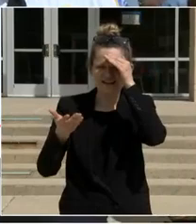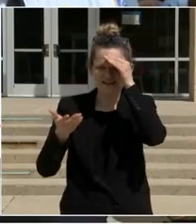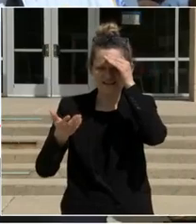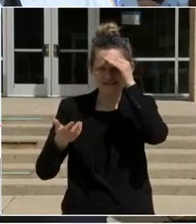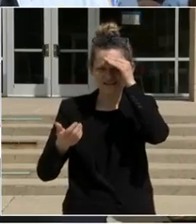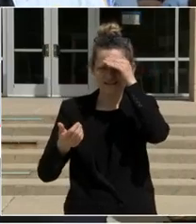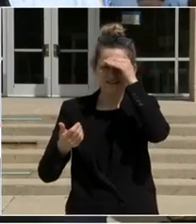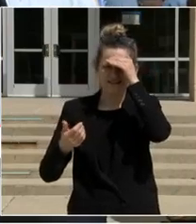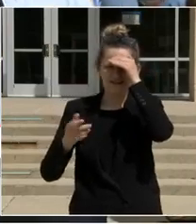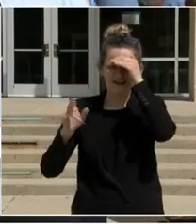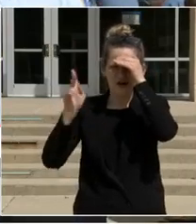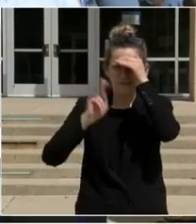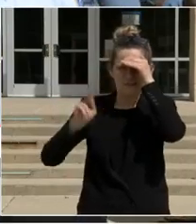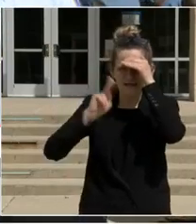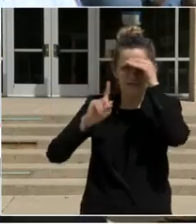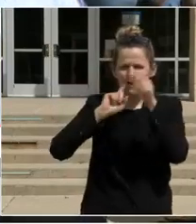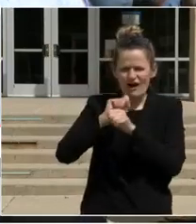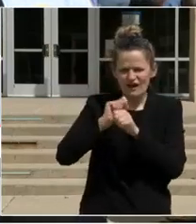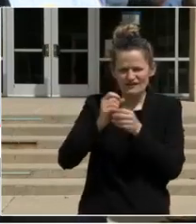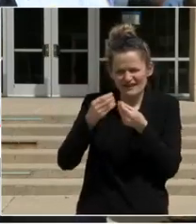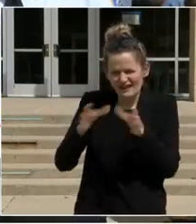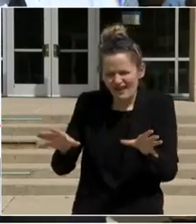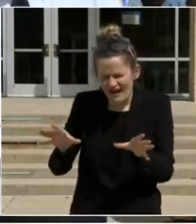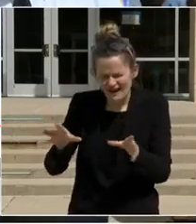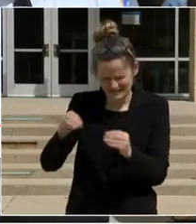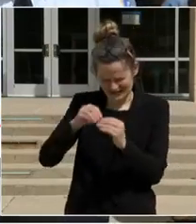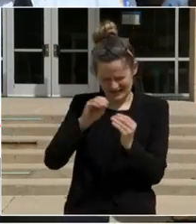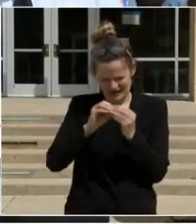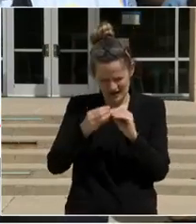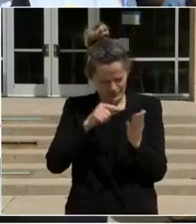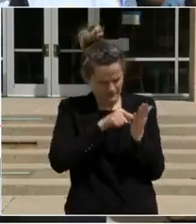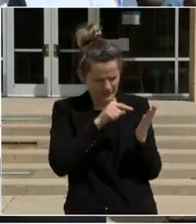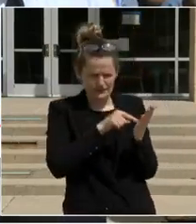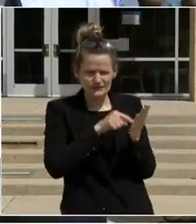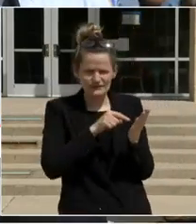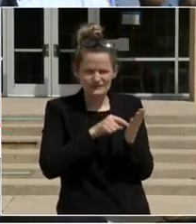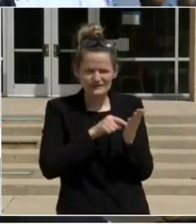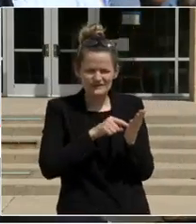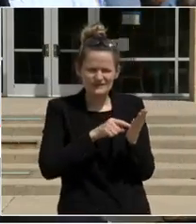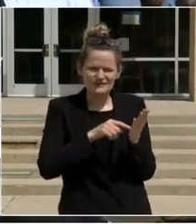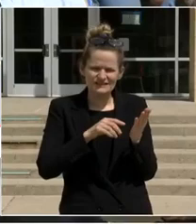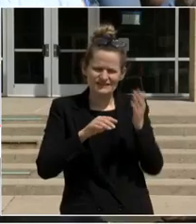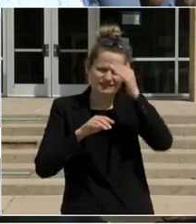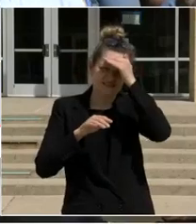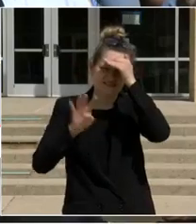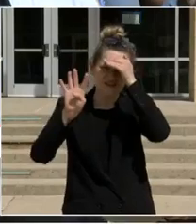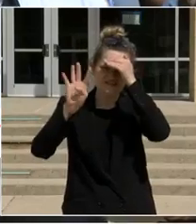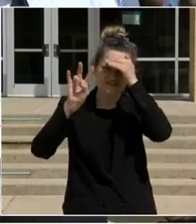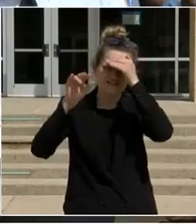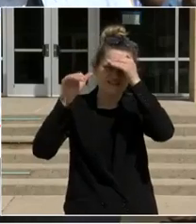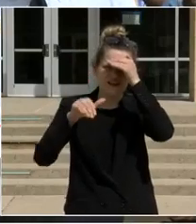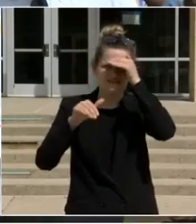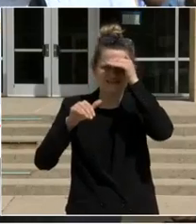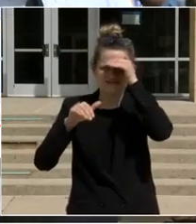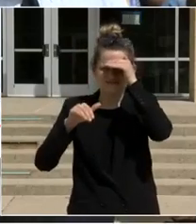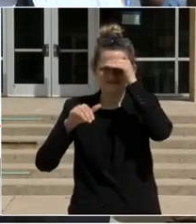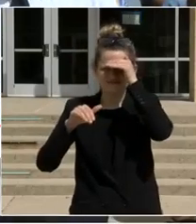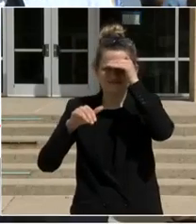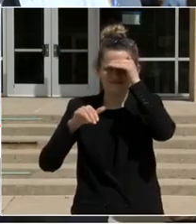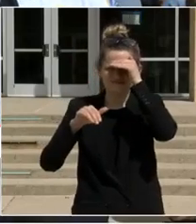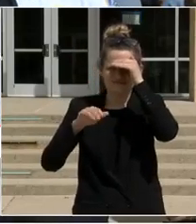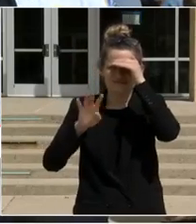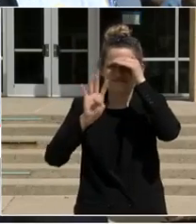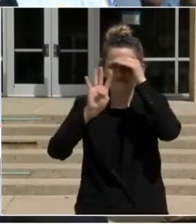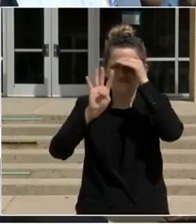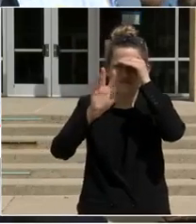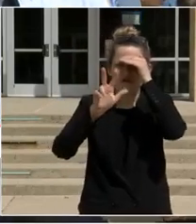number 4,000. Focus on 347, because that's what this budget proposes that we hire in the